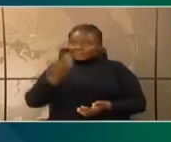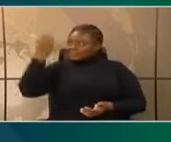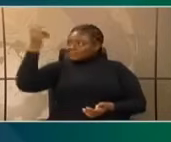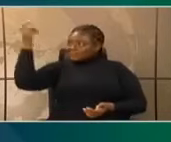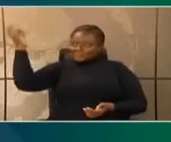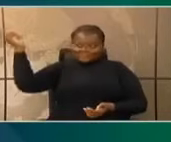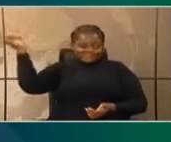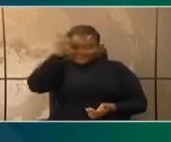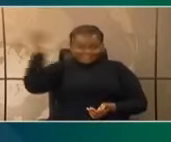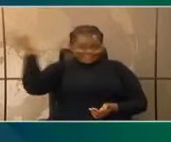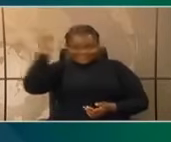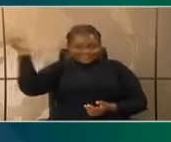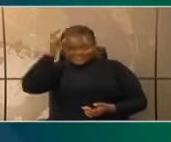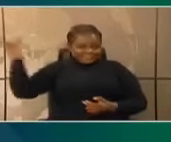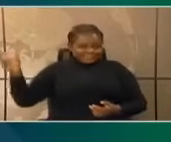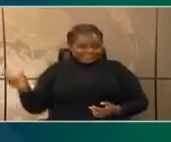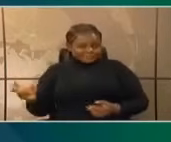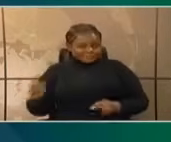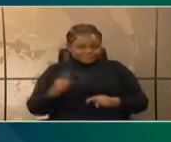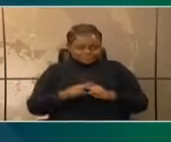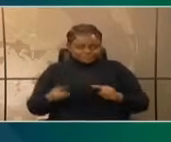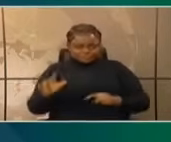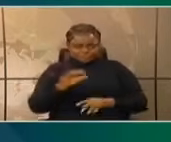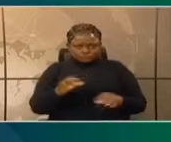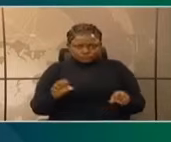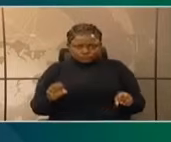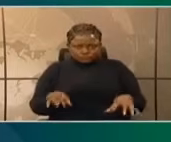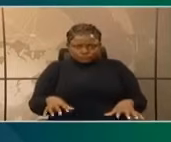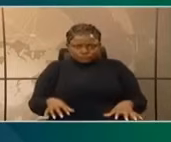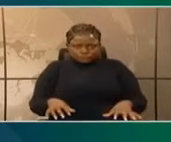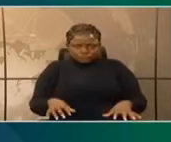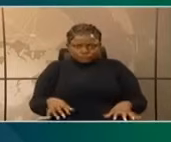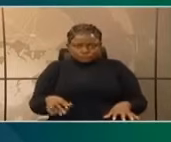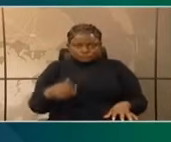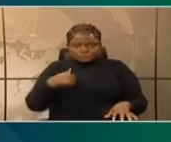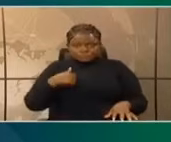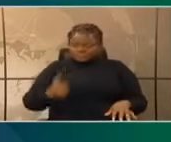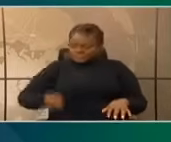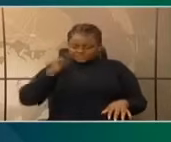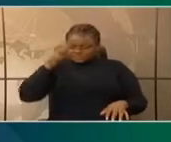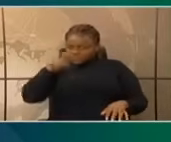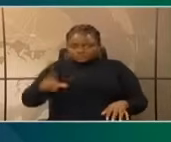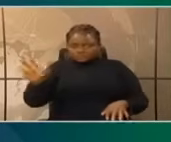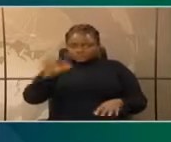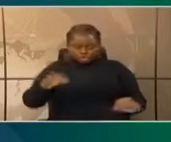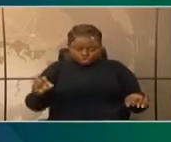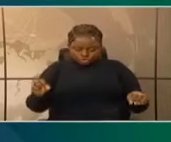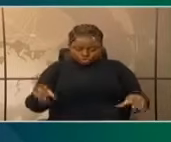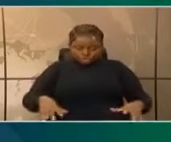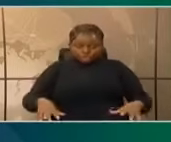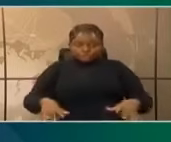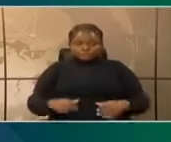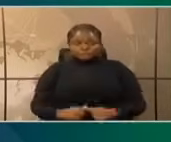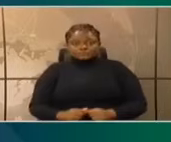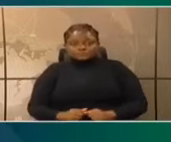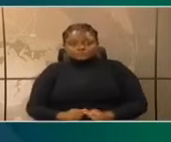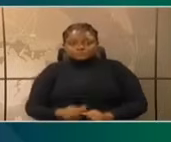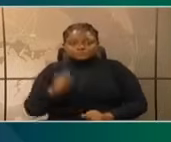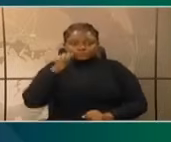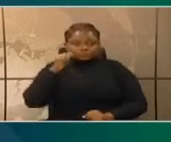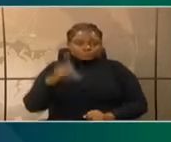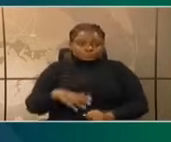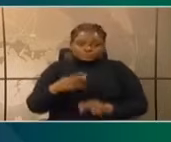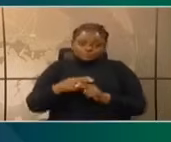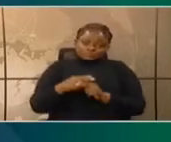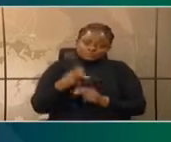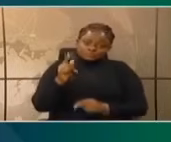Ah? But they were shocked. I am telling you today. The entity I met in a mensa, and you could watch my